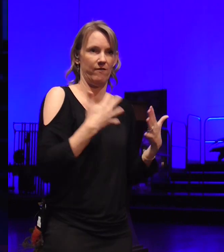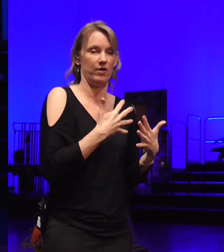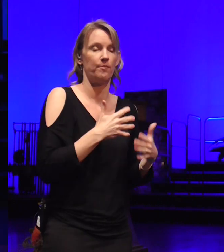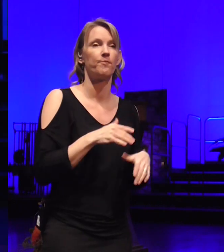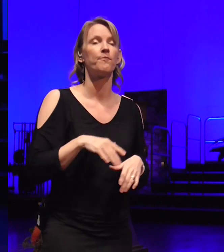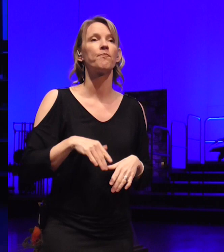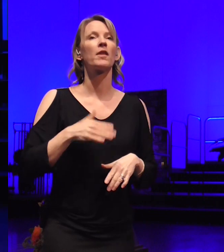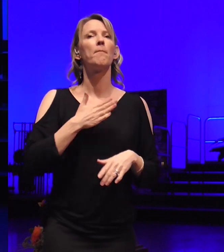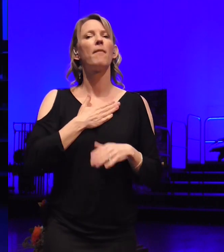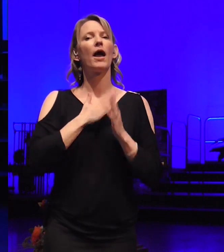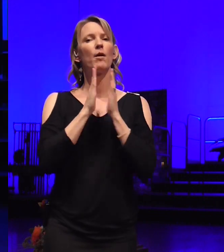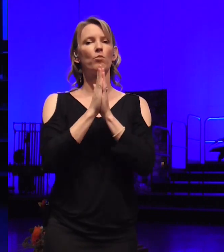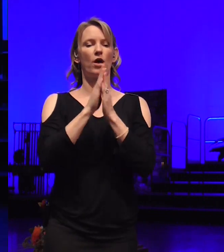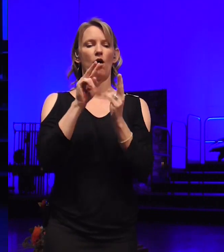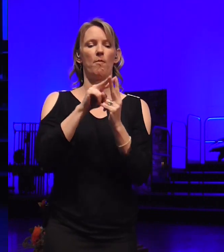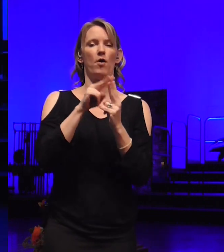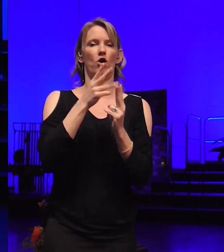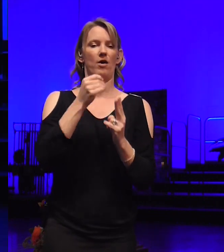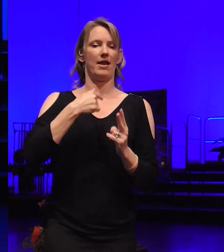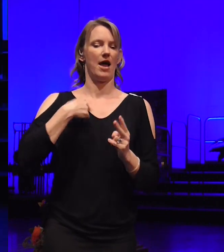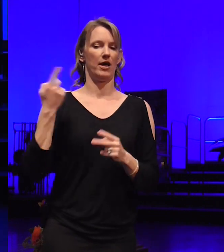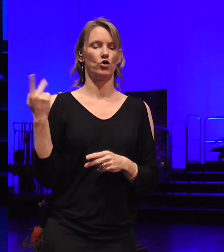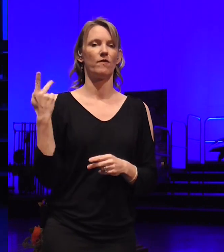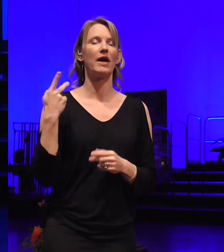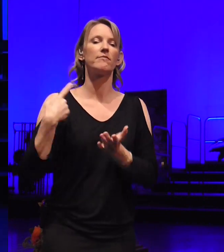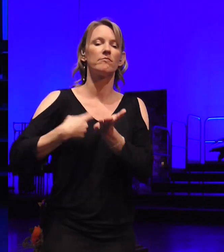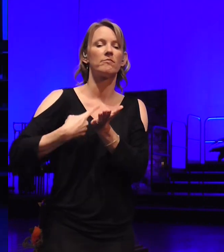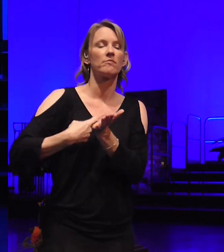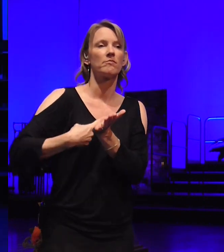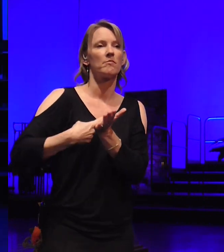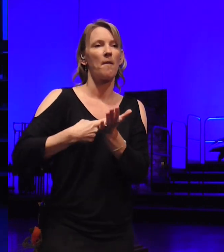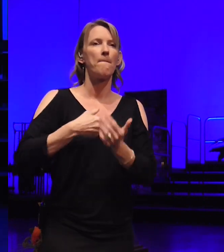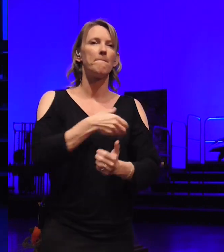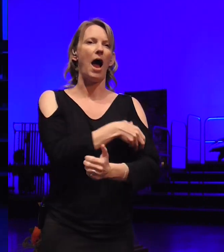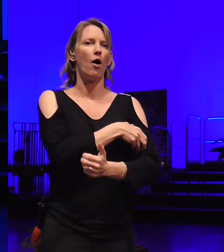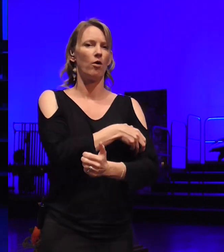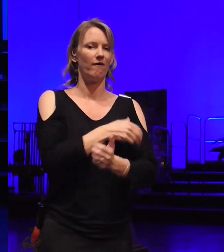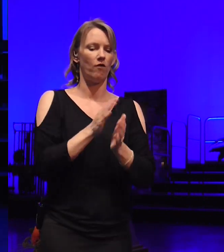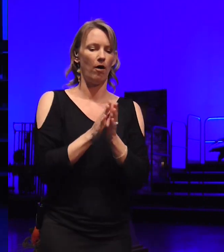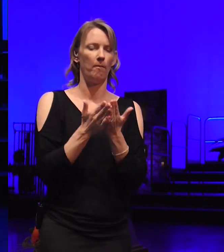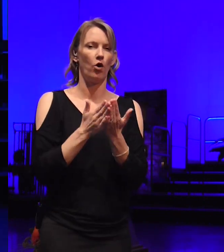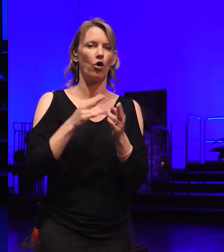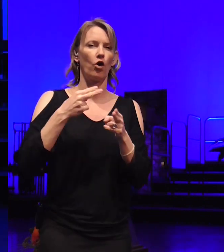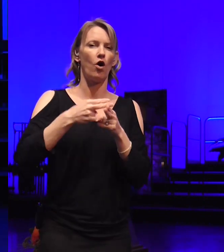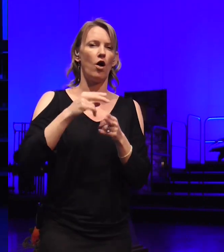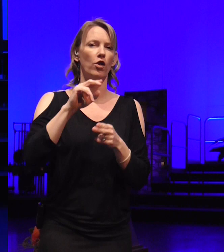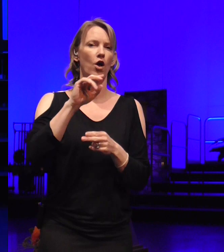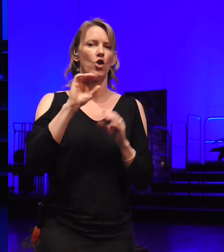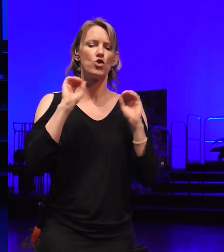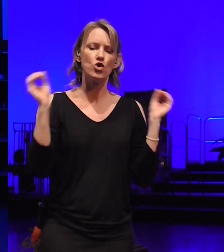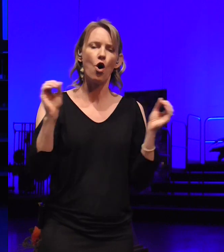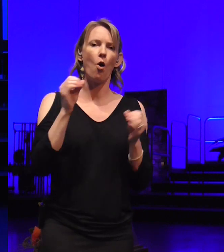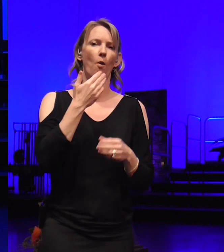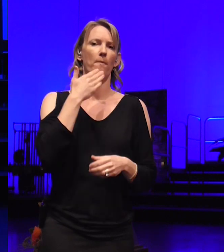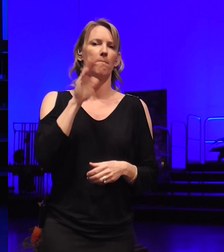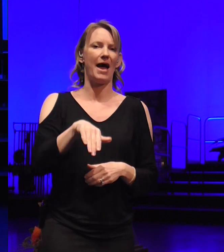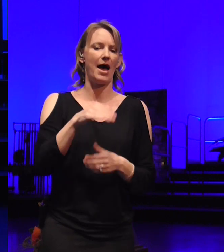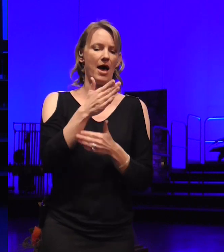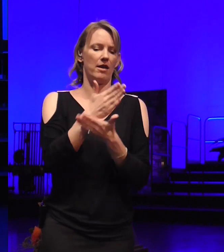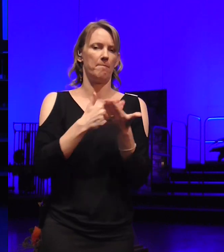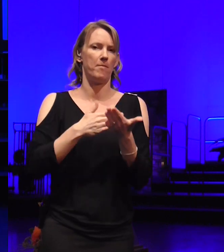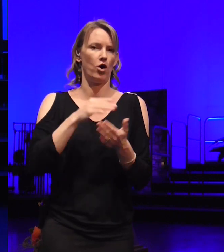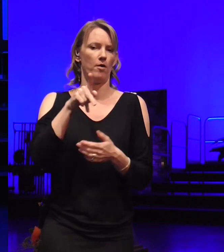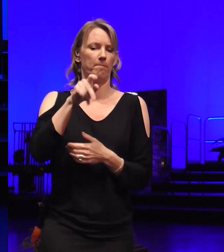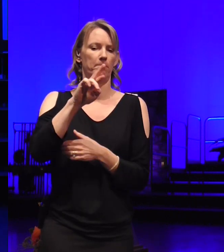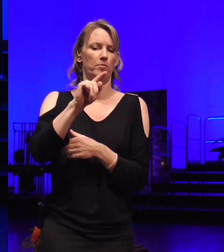My prayer partner and I have been discussing a very powerful book, and it's called No Bad Parts by